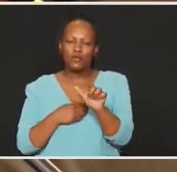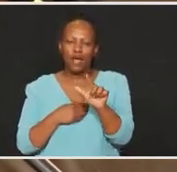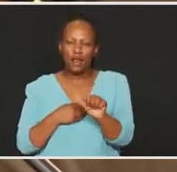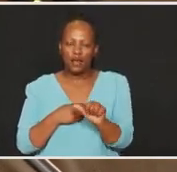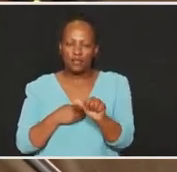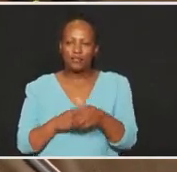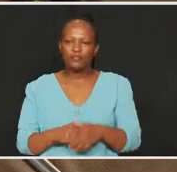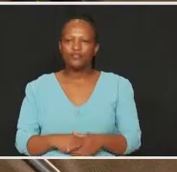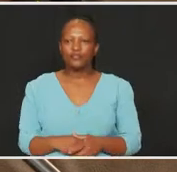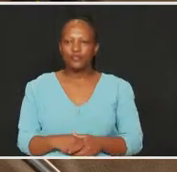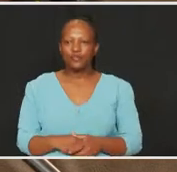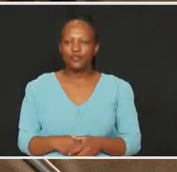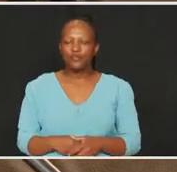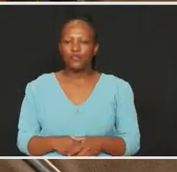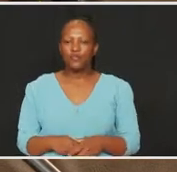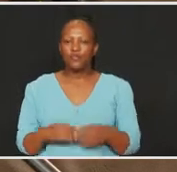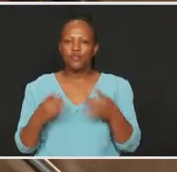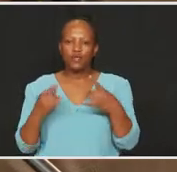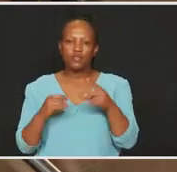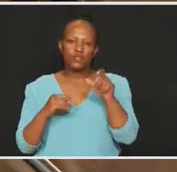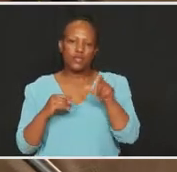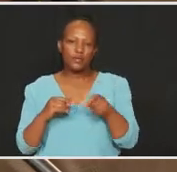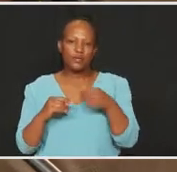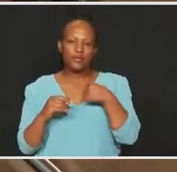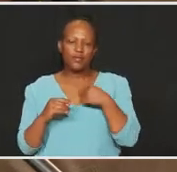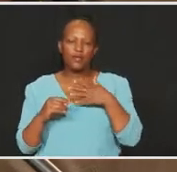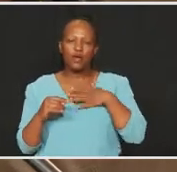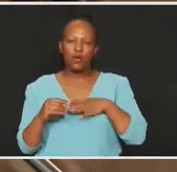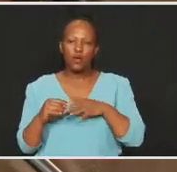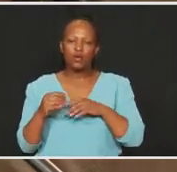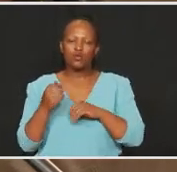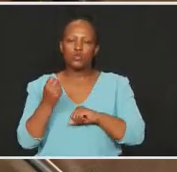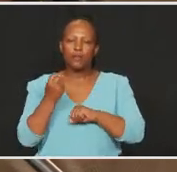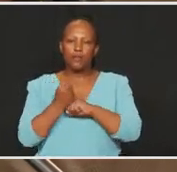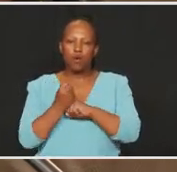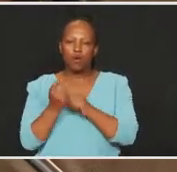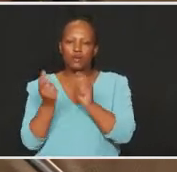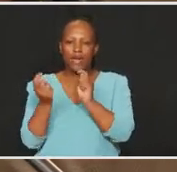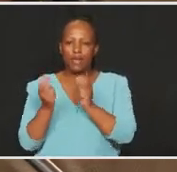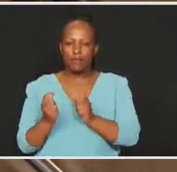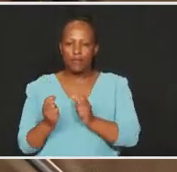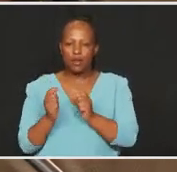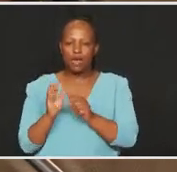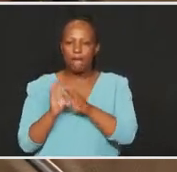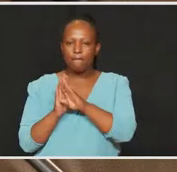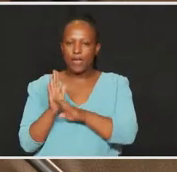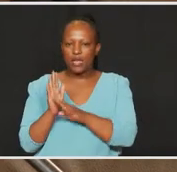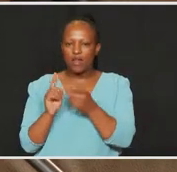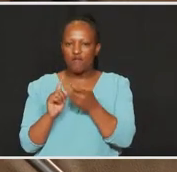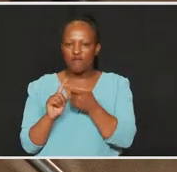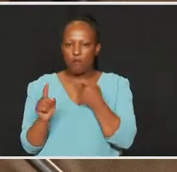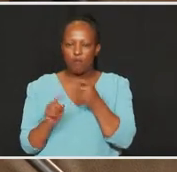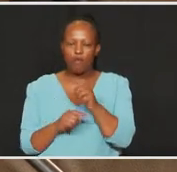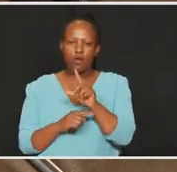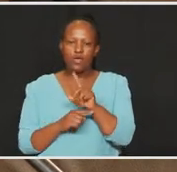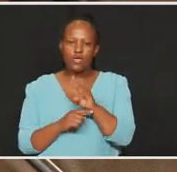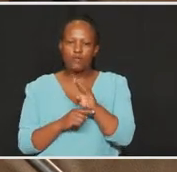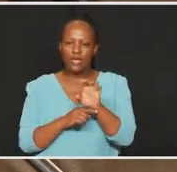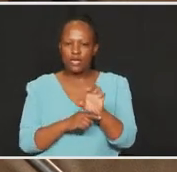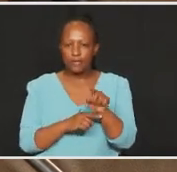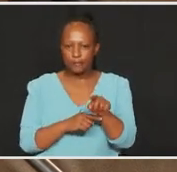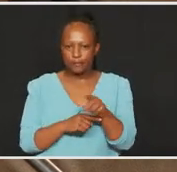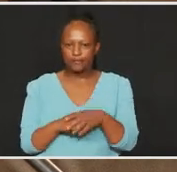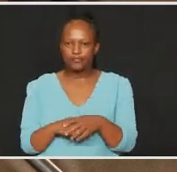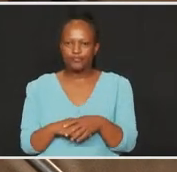um chairperson I would like to support the basic education Amendment bill first of all